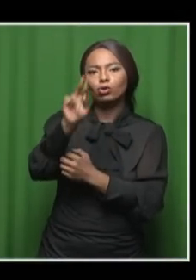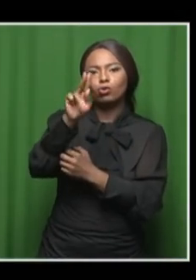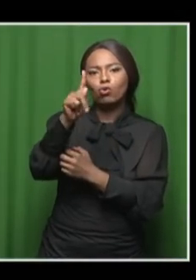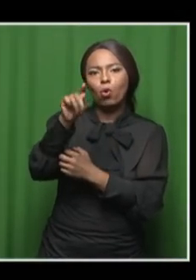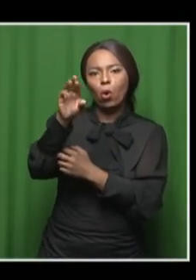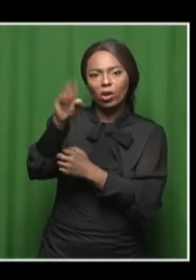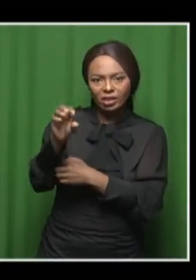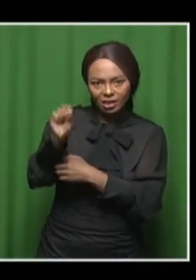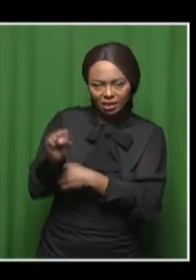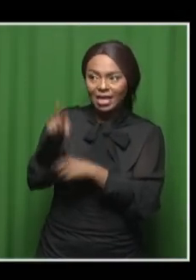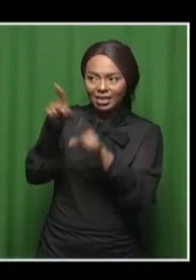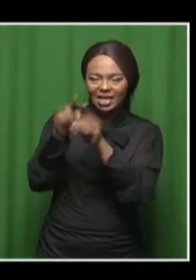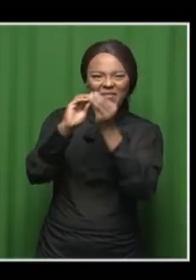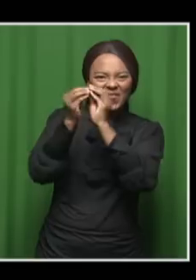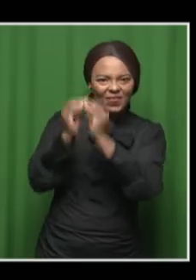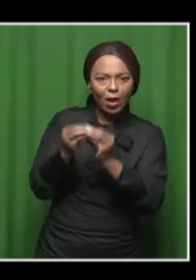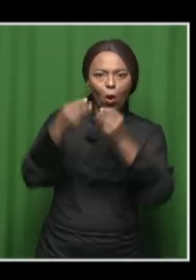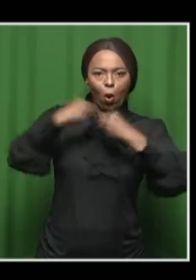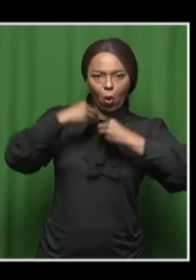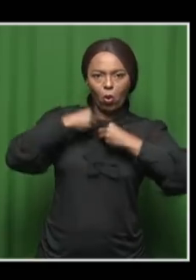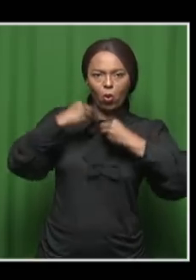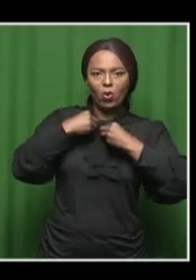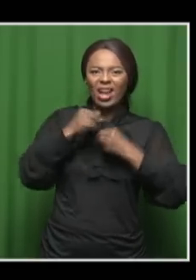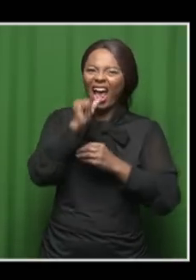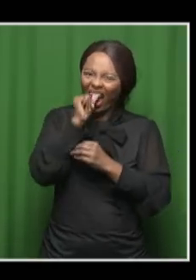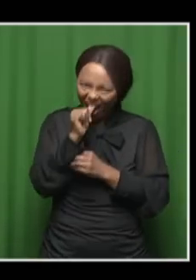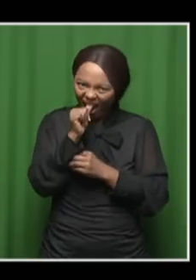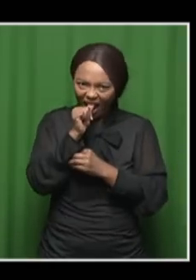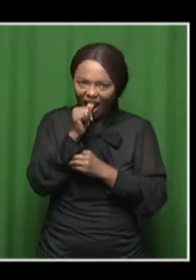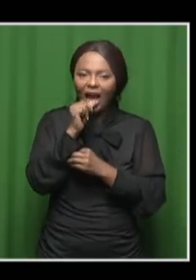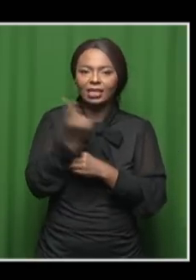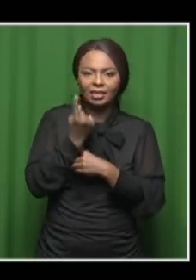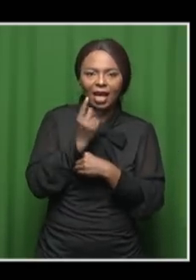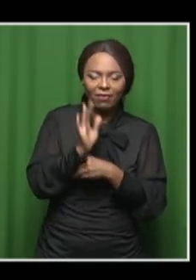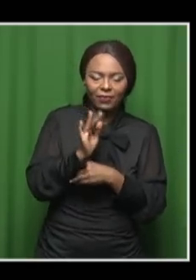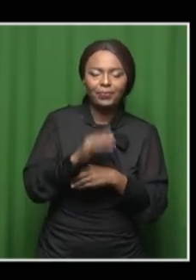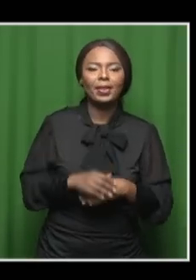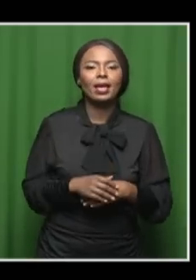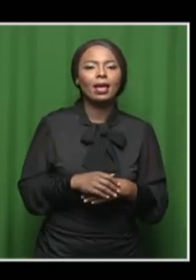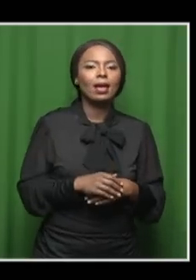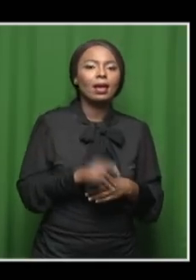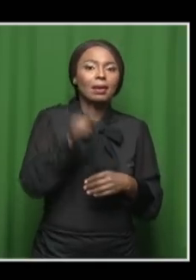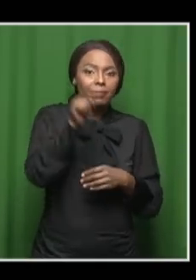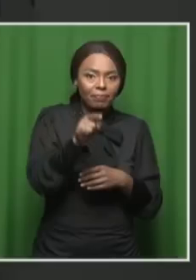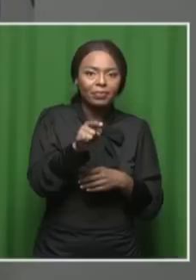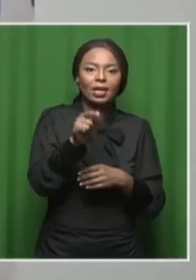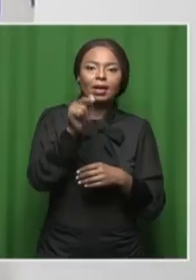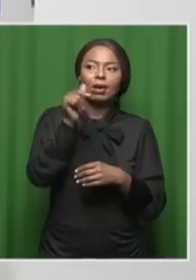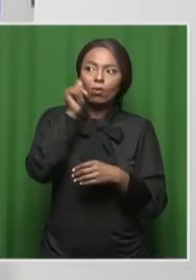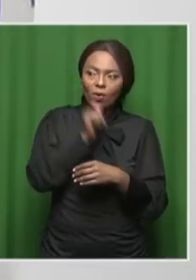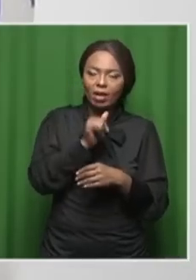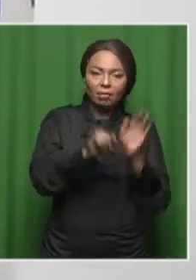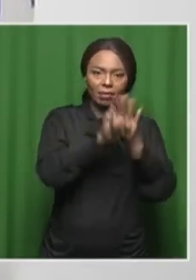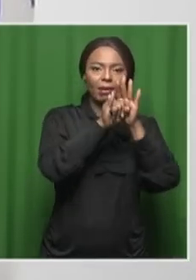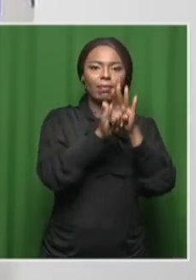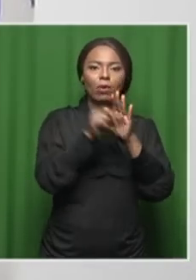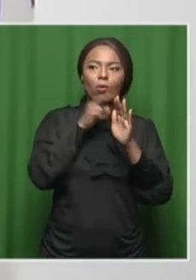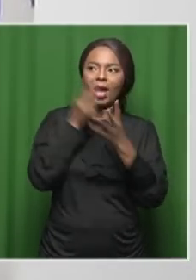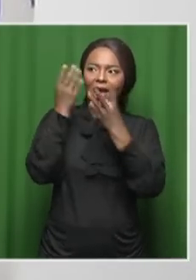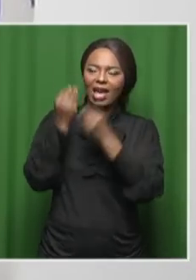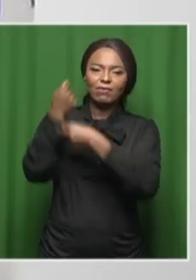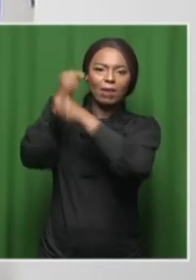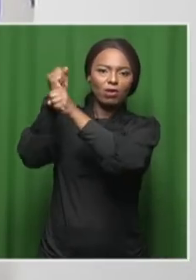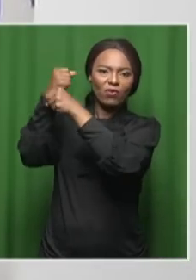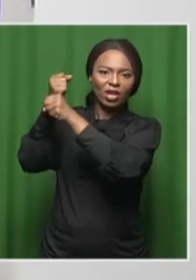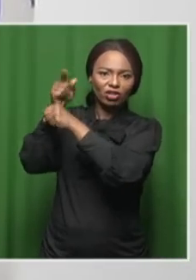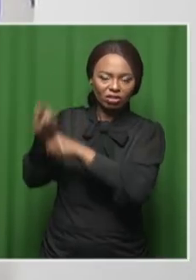also produces their own peanut butter as well. By that recall, because we had a manufacturer that